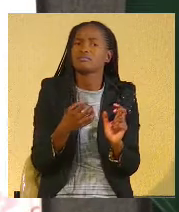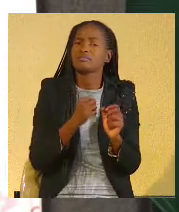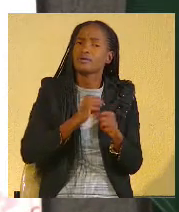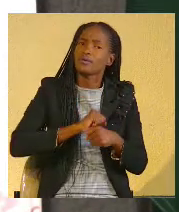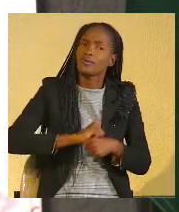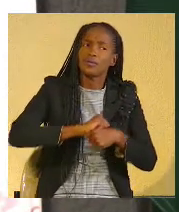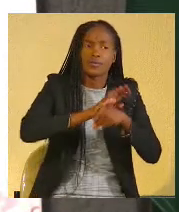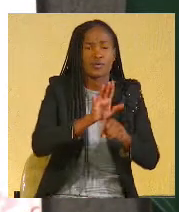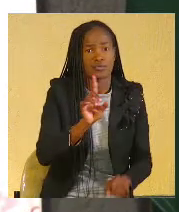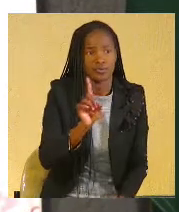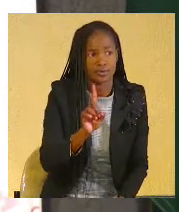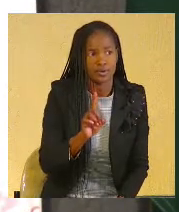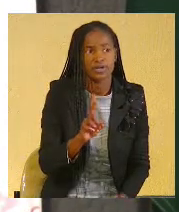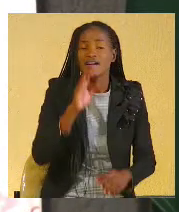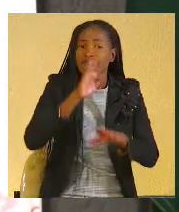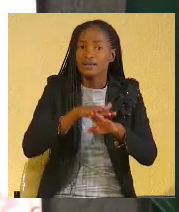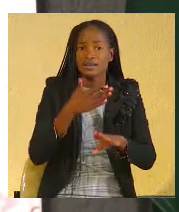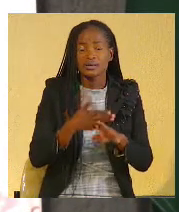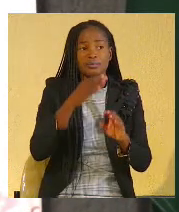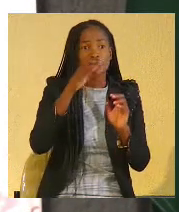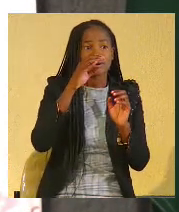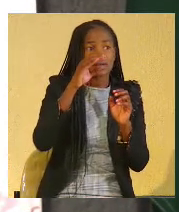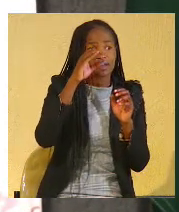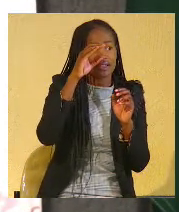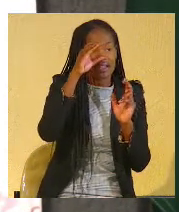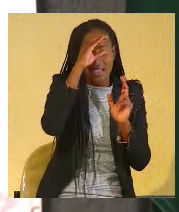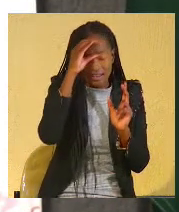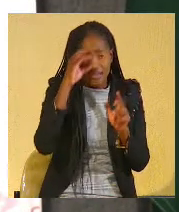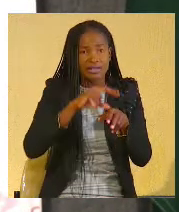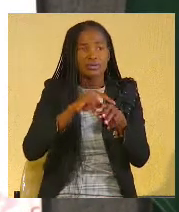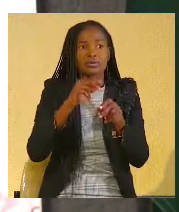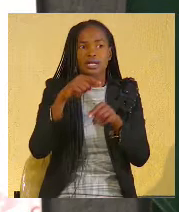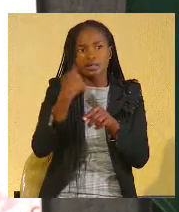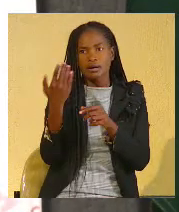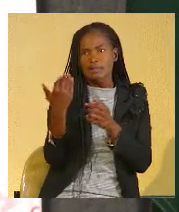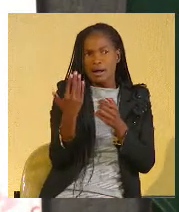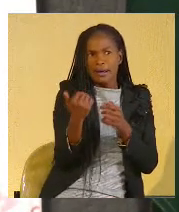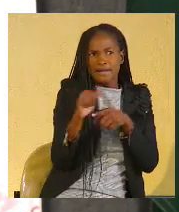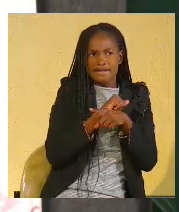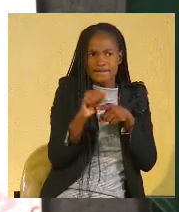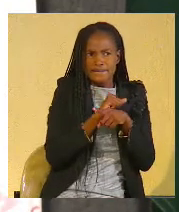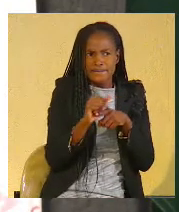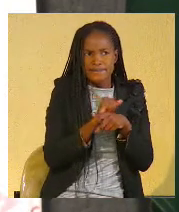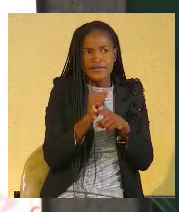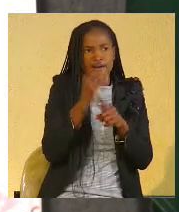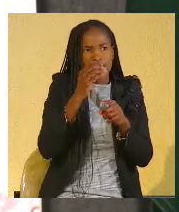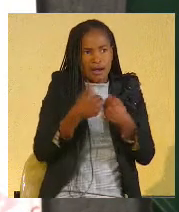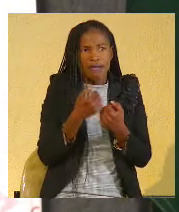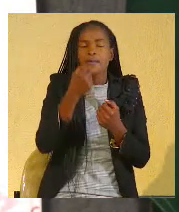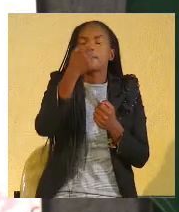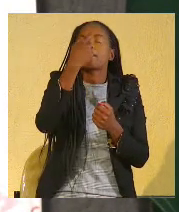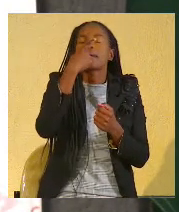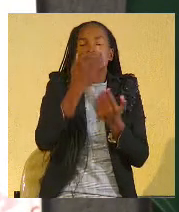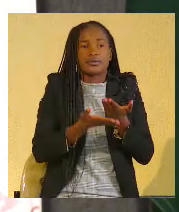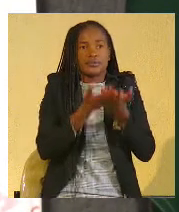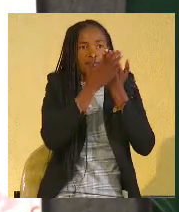training of the staff, being able to know how to manage cases, and also to